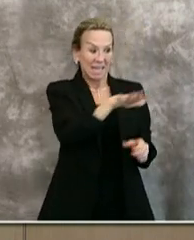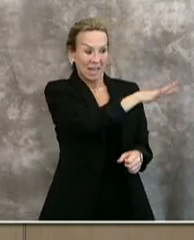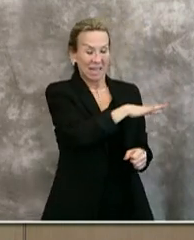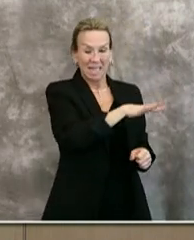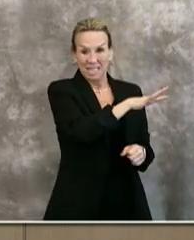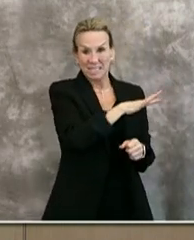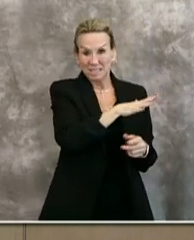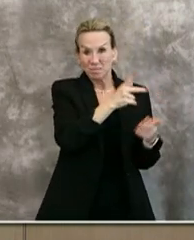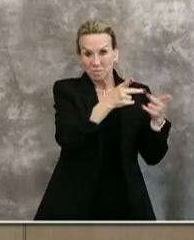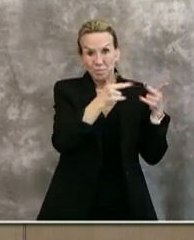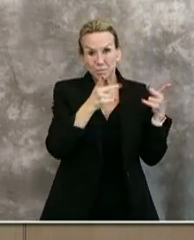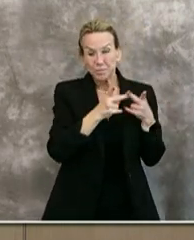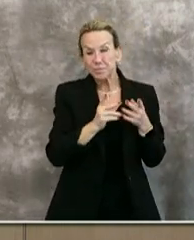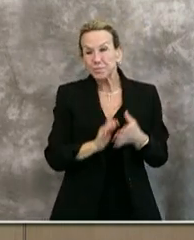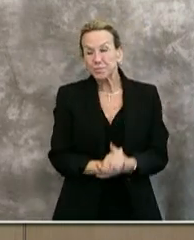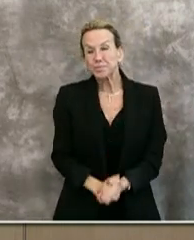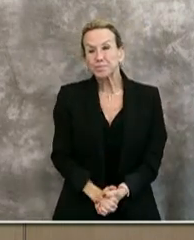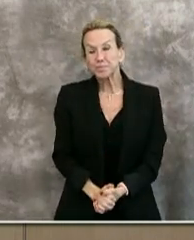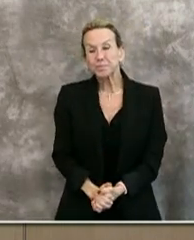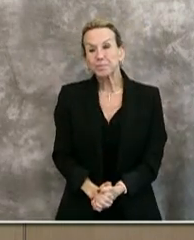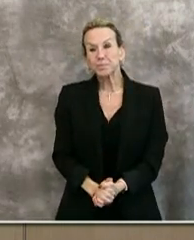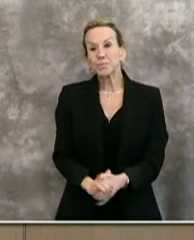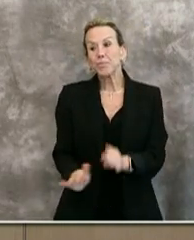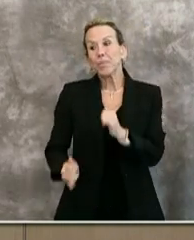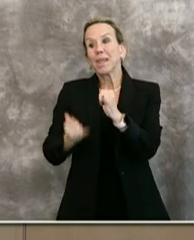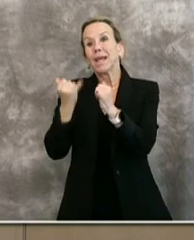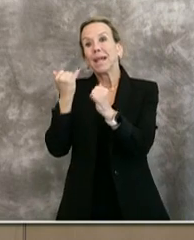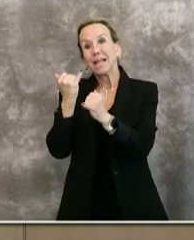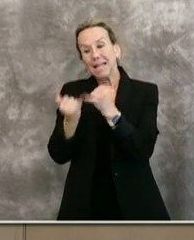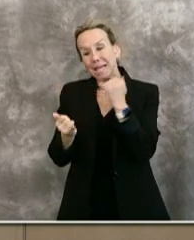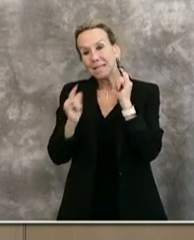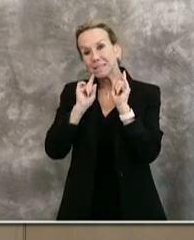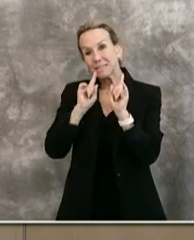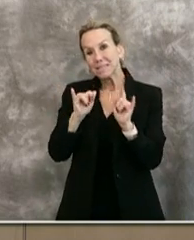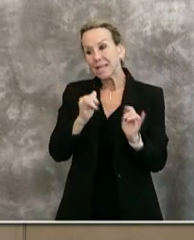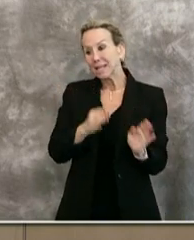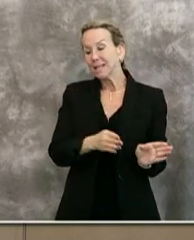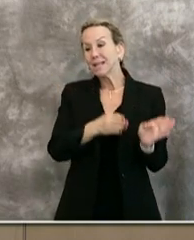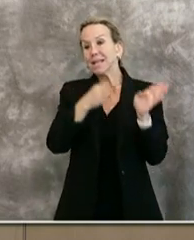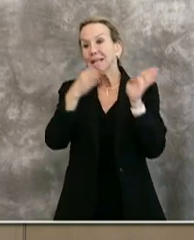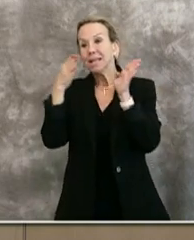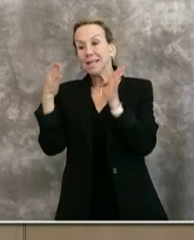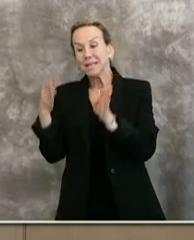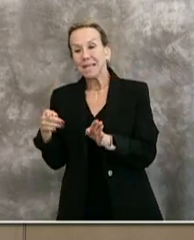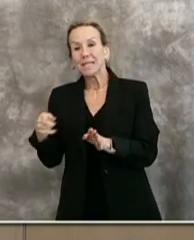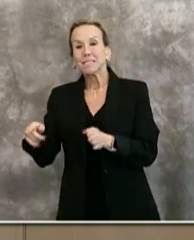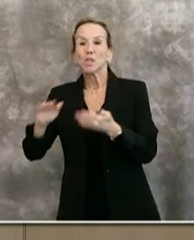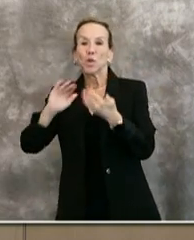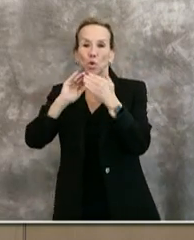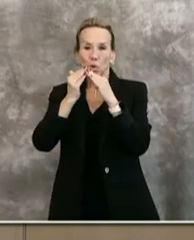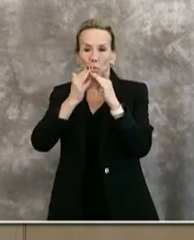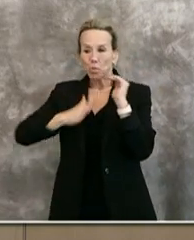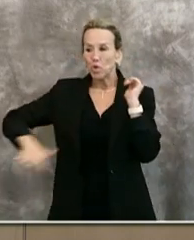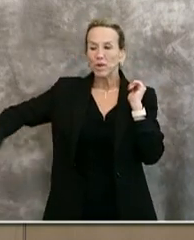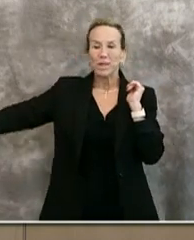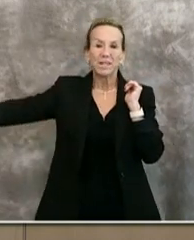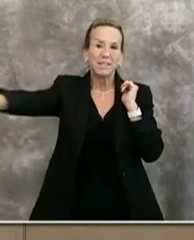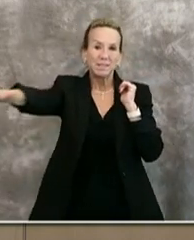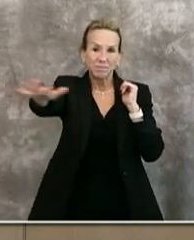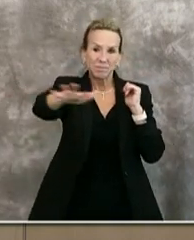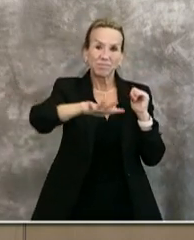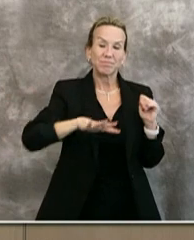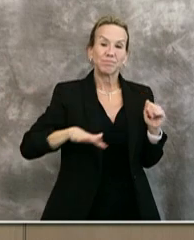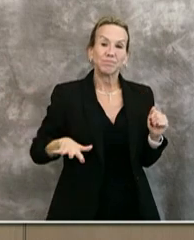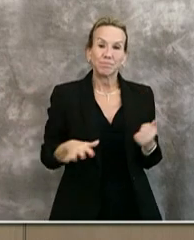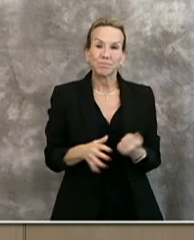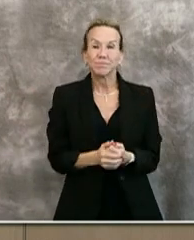quick snapshot. They did say that the percentage of new cases as a percentage of test positivity was